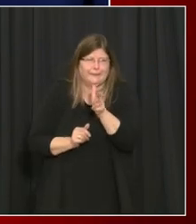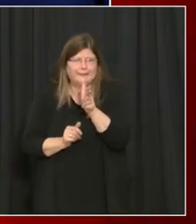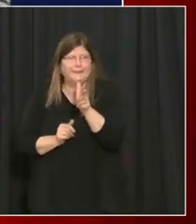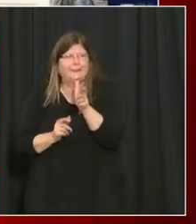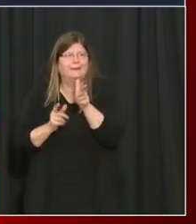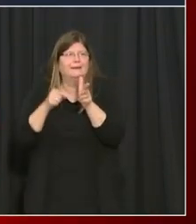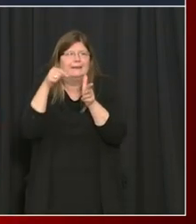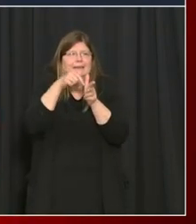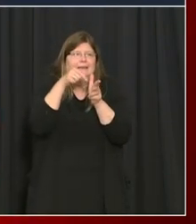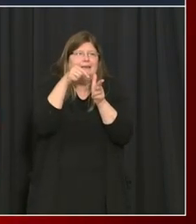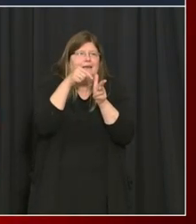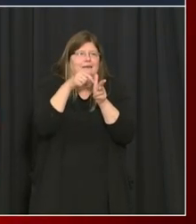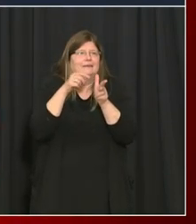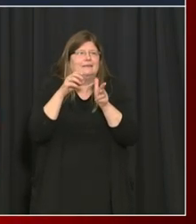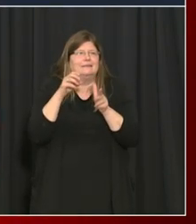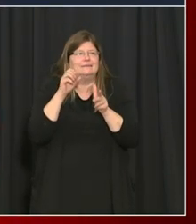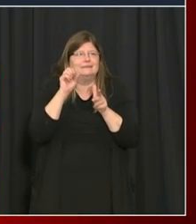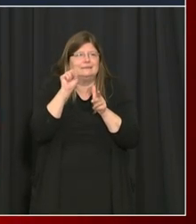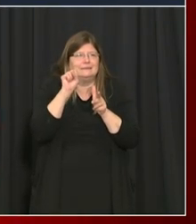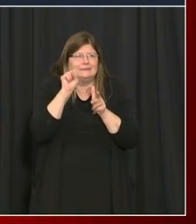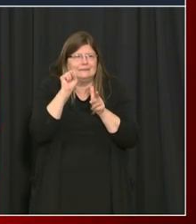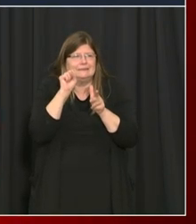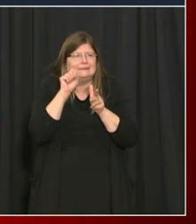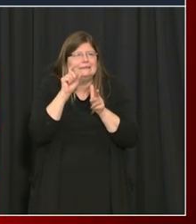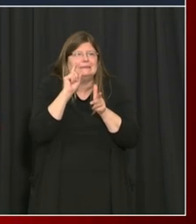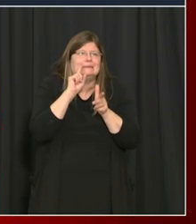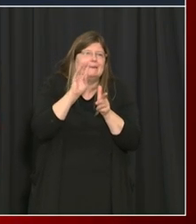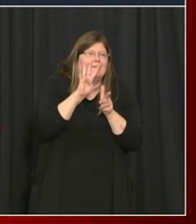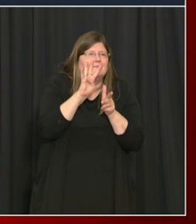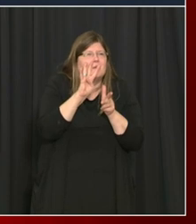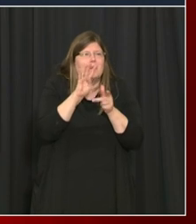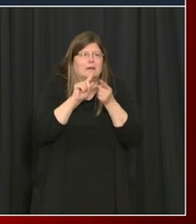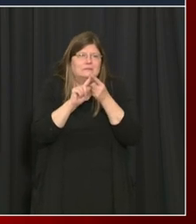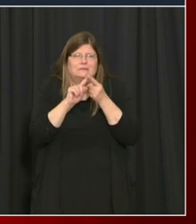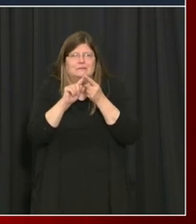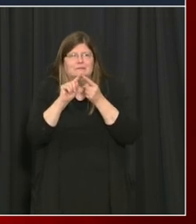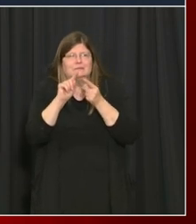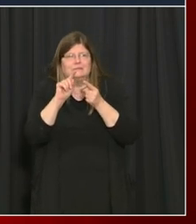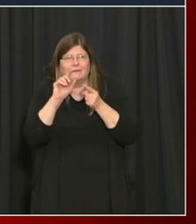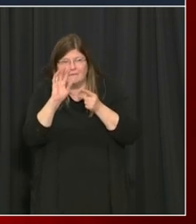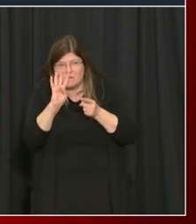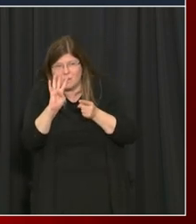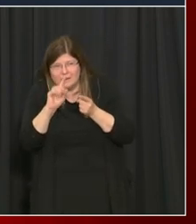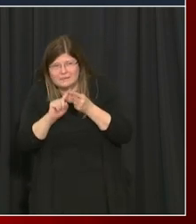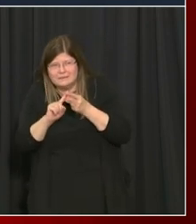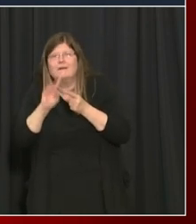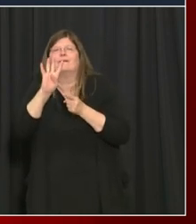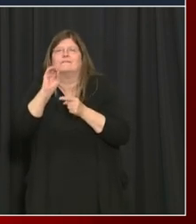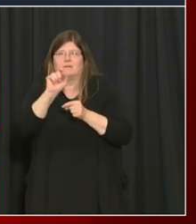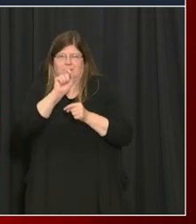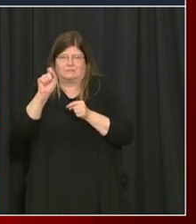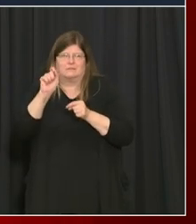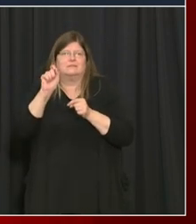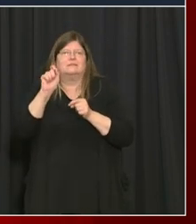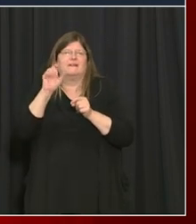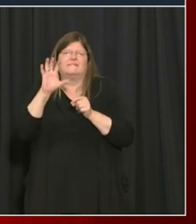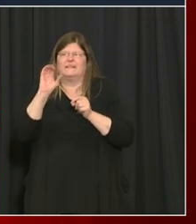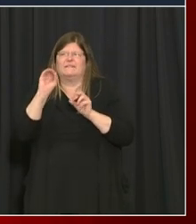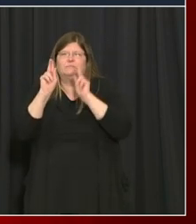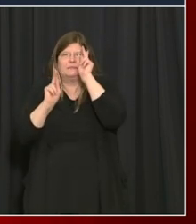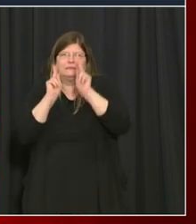testing, actual testing on site of about 40 to 50 people. We have tested about, I